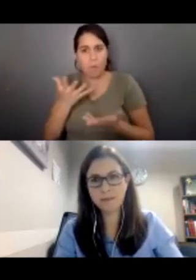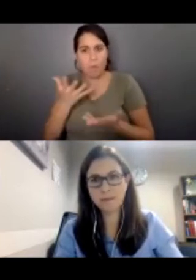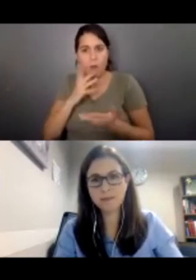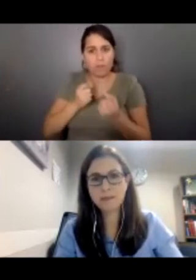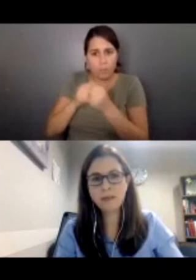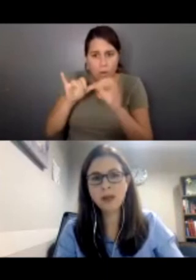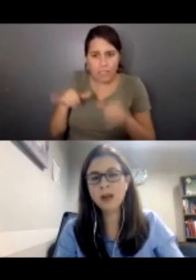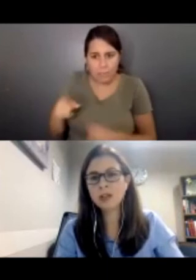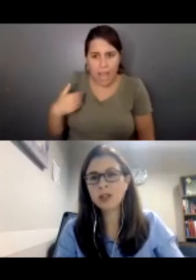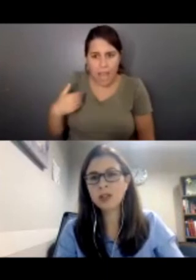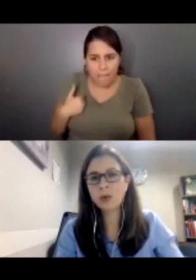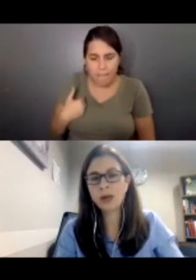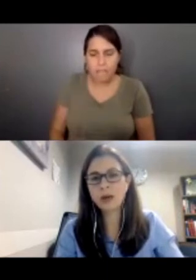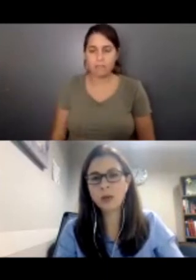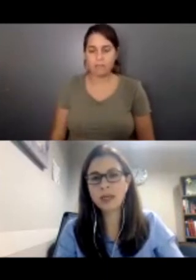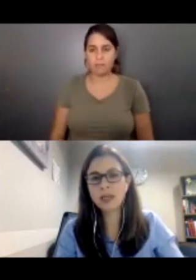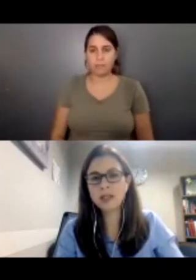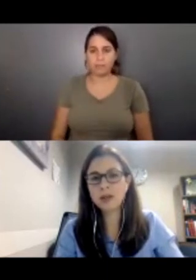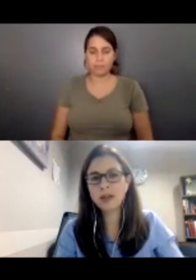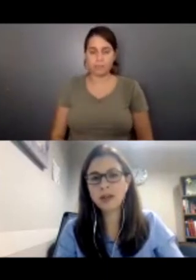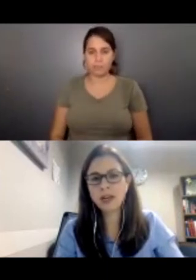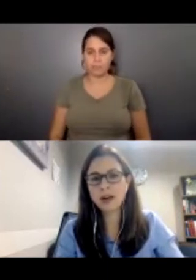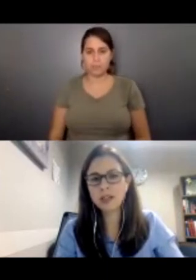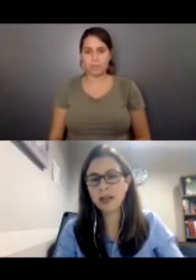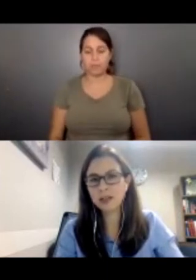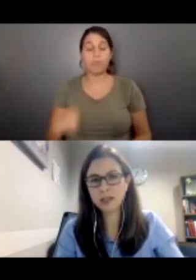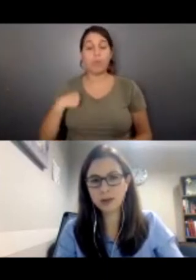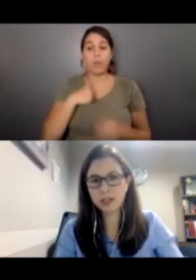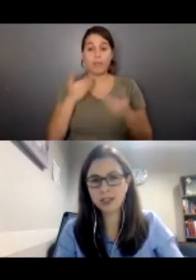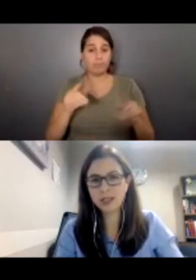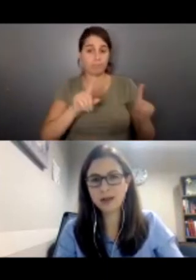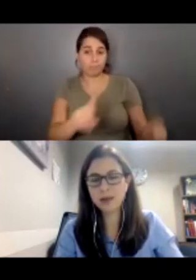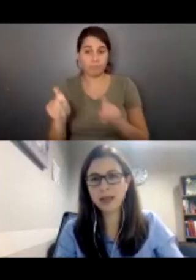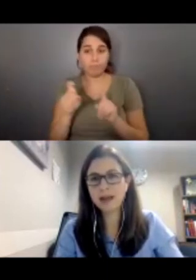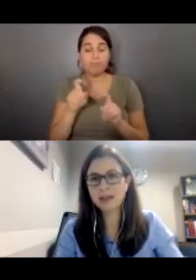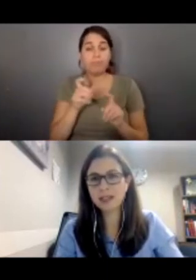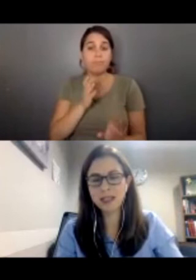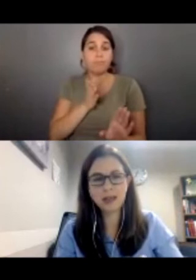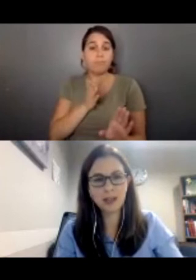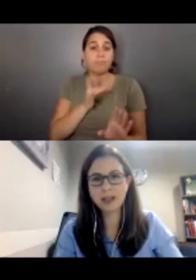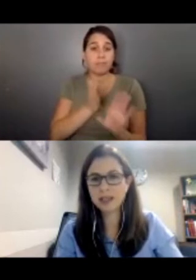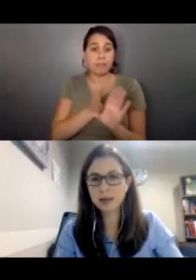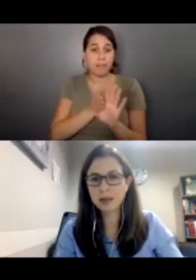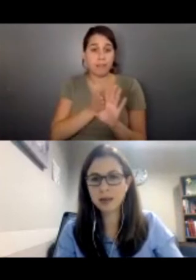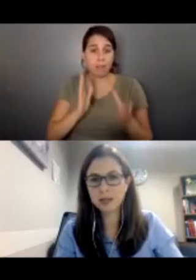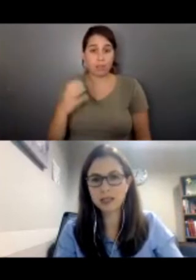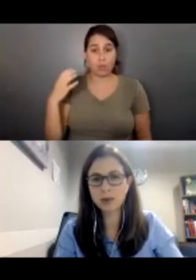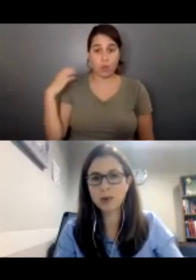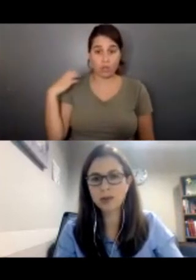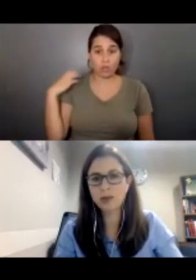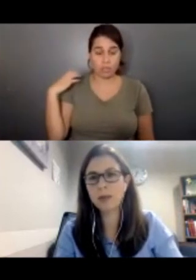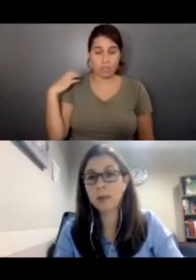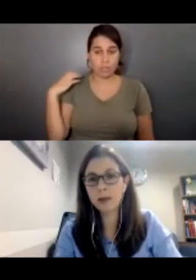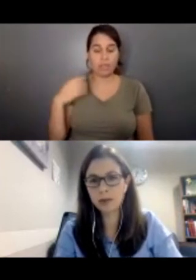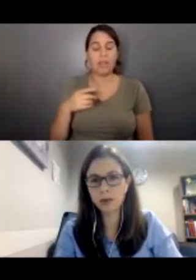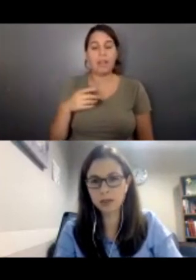place. So we surveyed our psychologist coaches, and I have listed here and then on the next couple slides some quotes